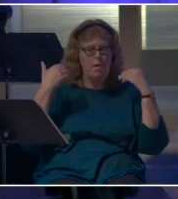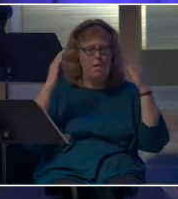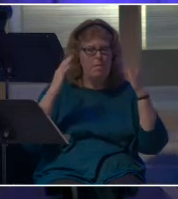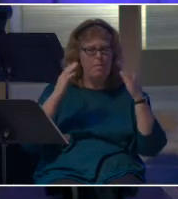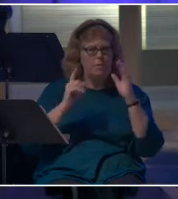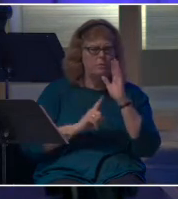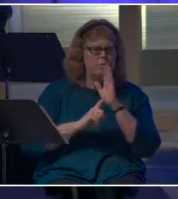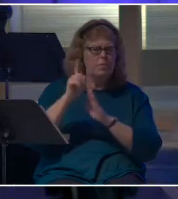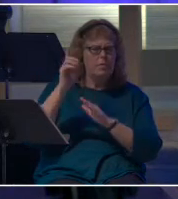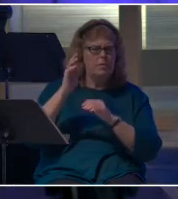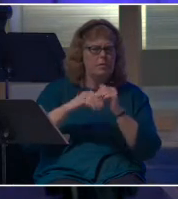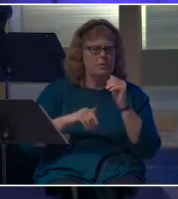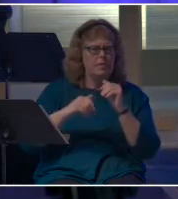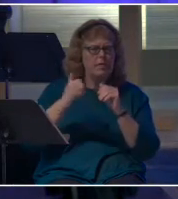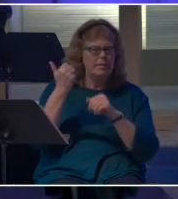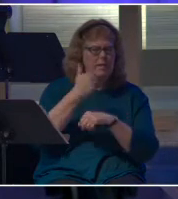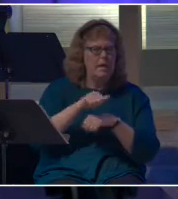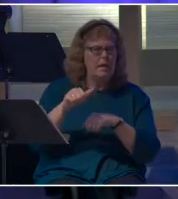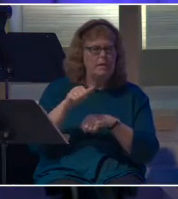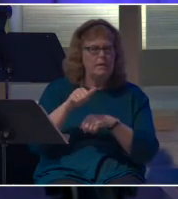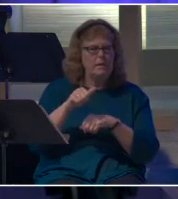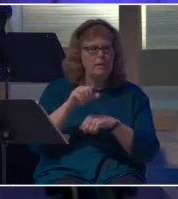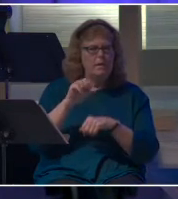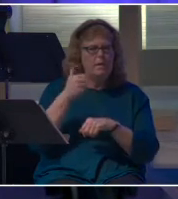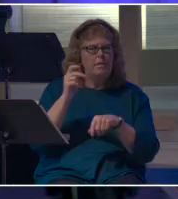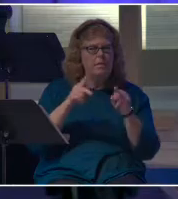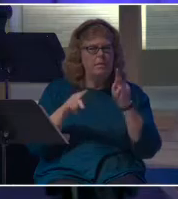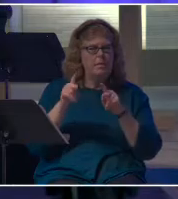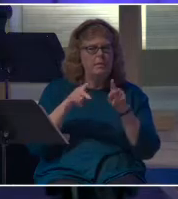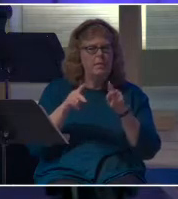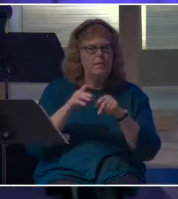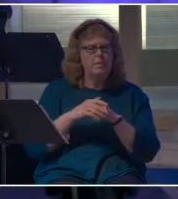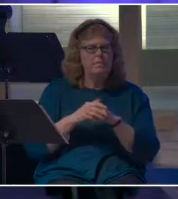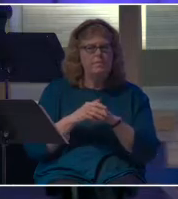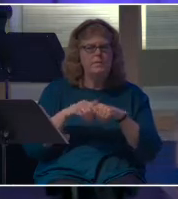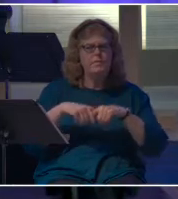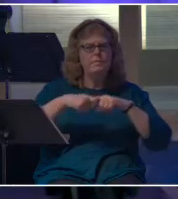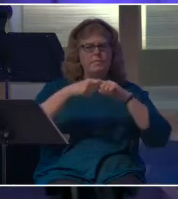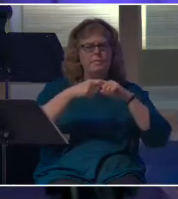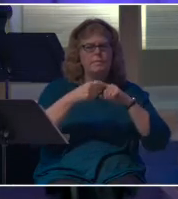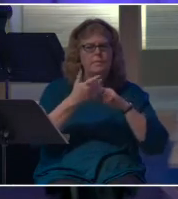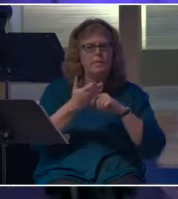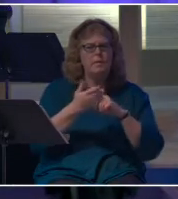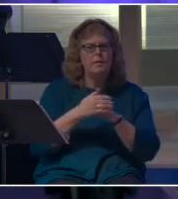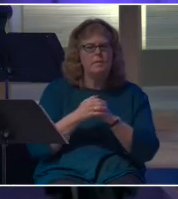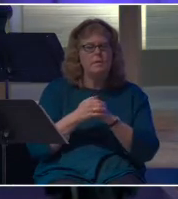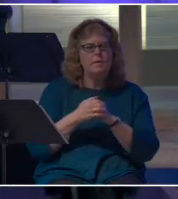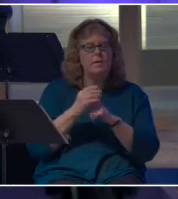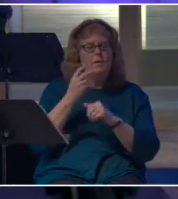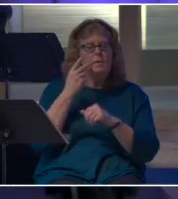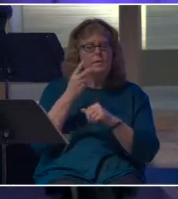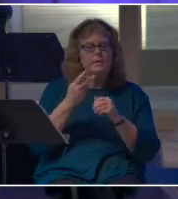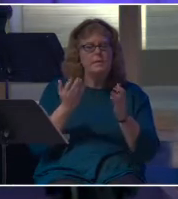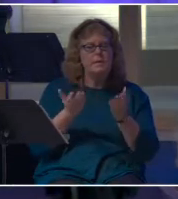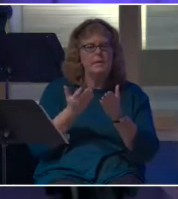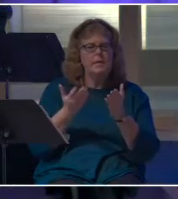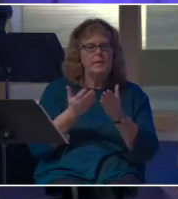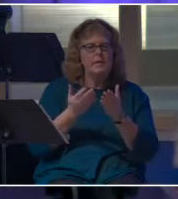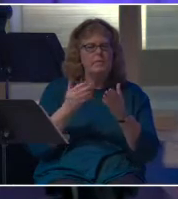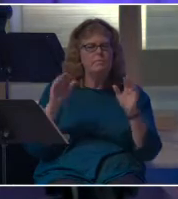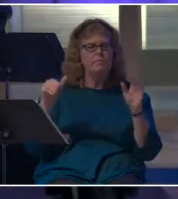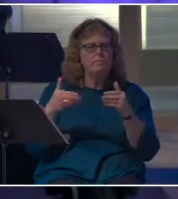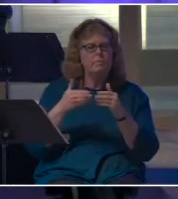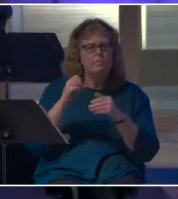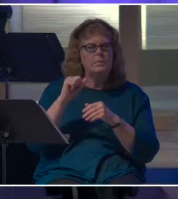was taller than any of the other people." So let's pause real quick there. So what we see here is we're getting the introduction